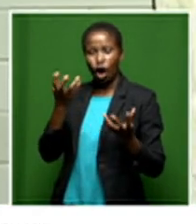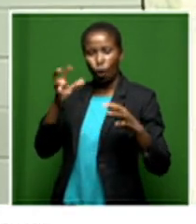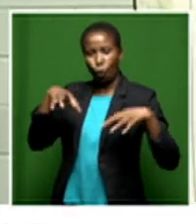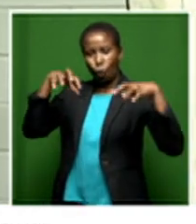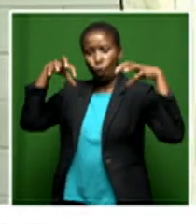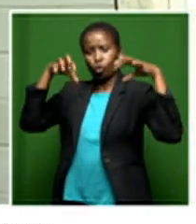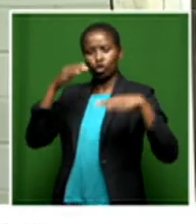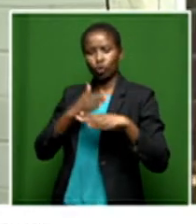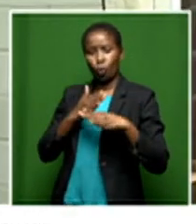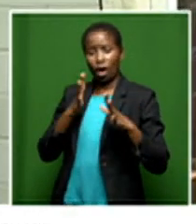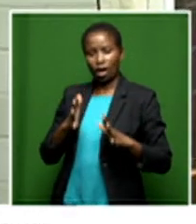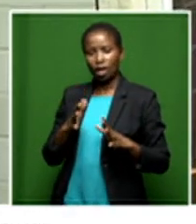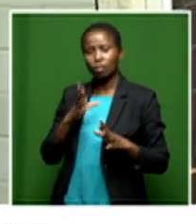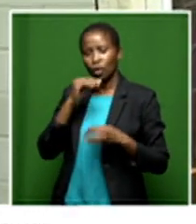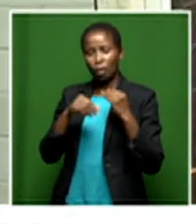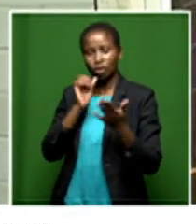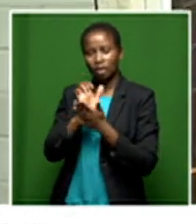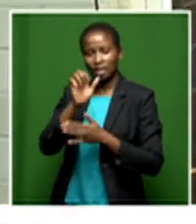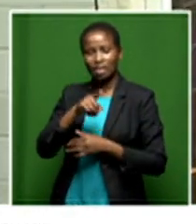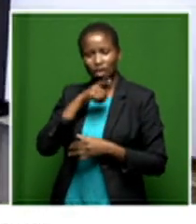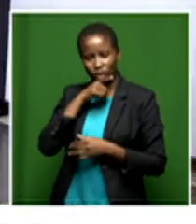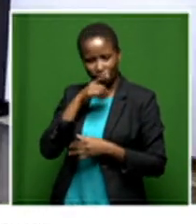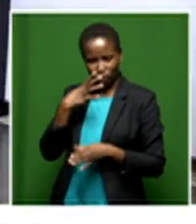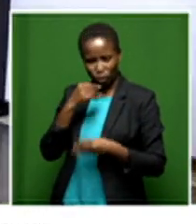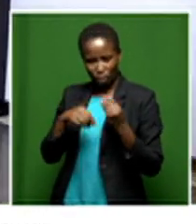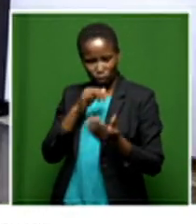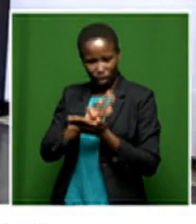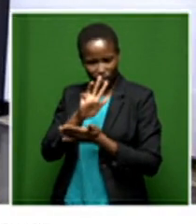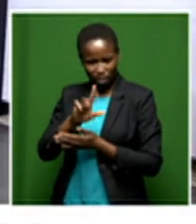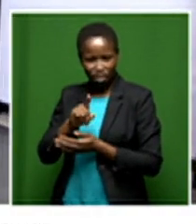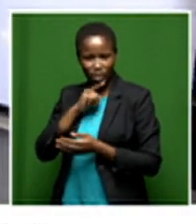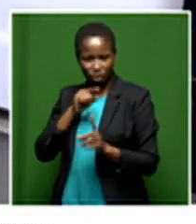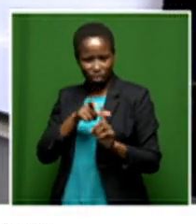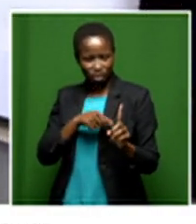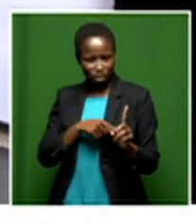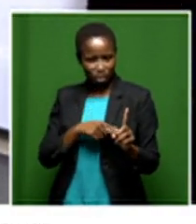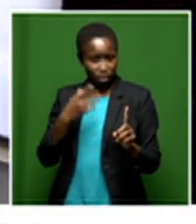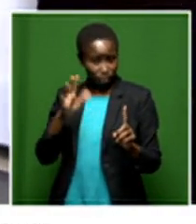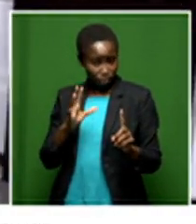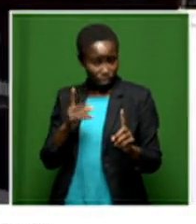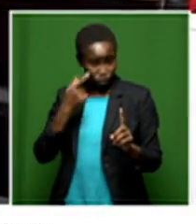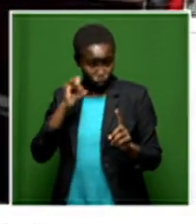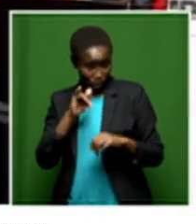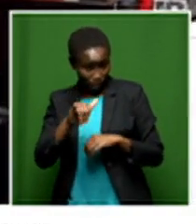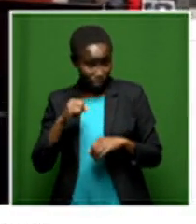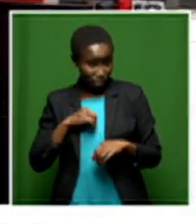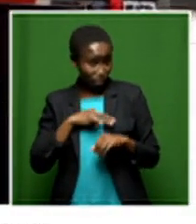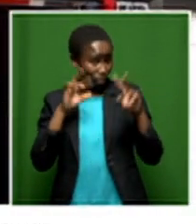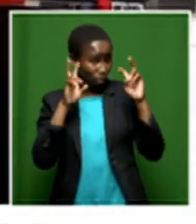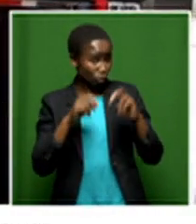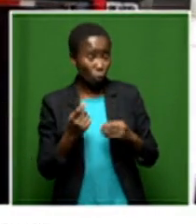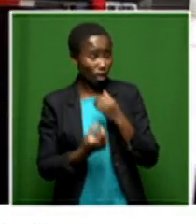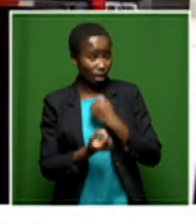you're talking about 16,000 workers. He mentioned, I think, a figure of 19,000. Have you been able to take a look at that? What's going on